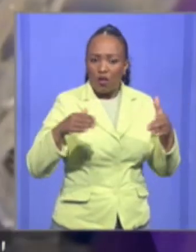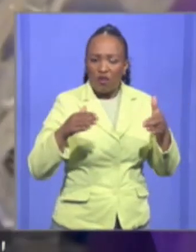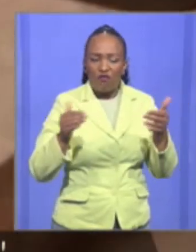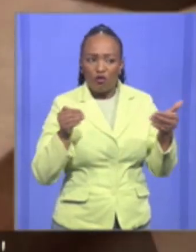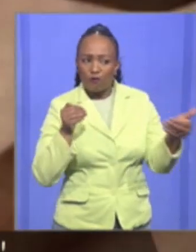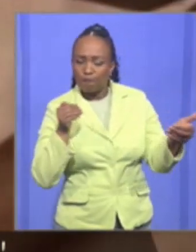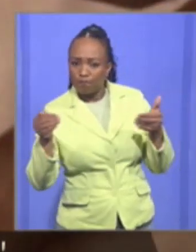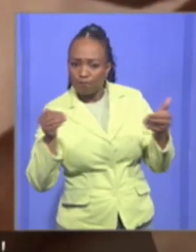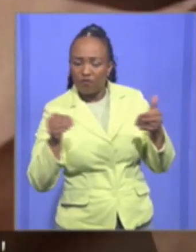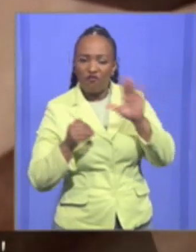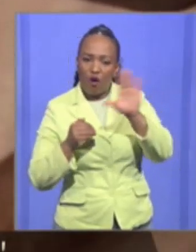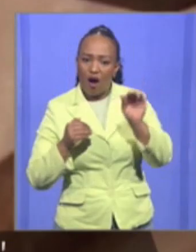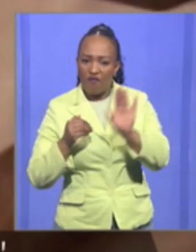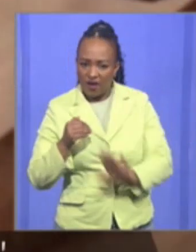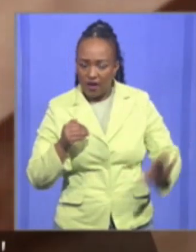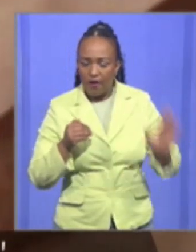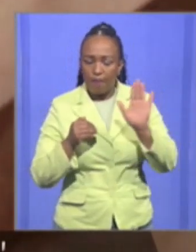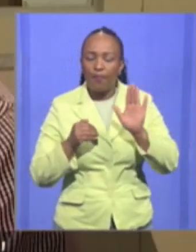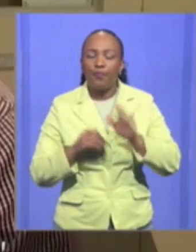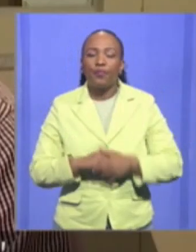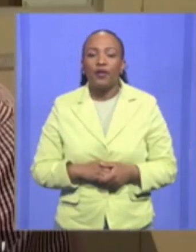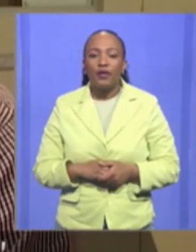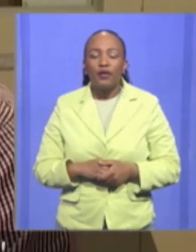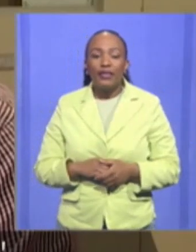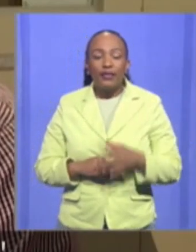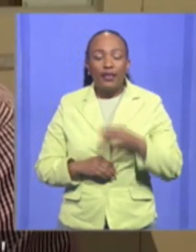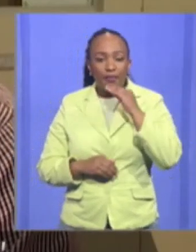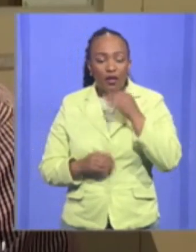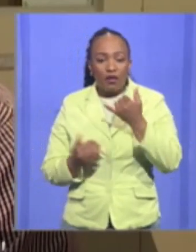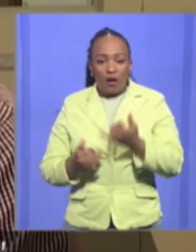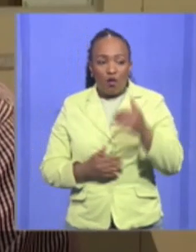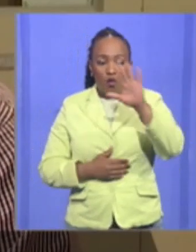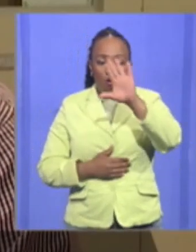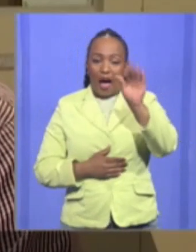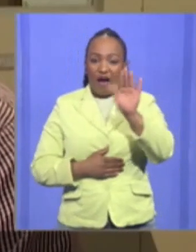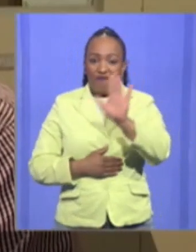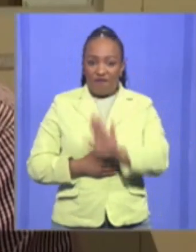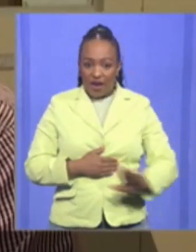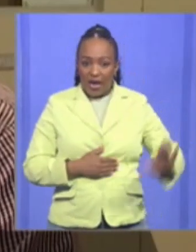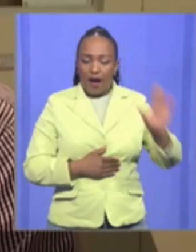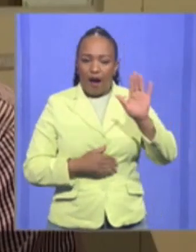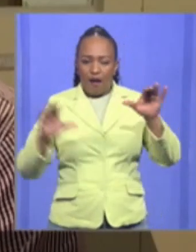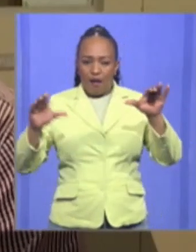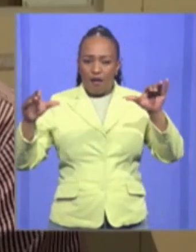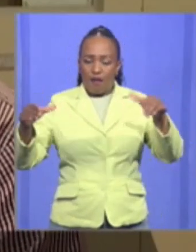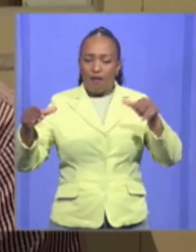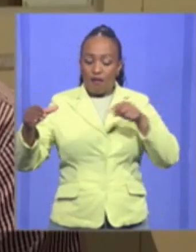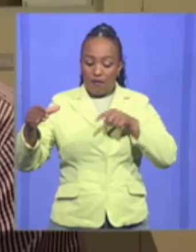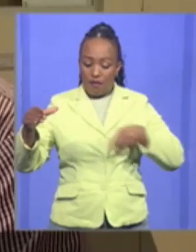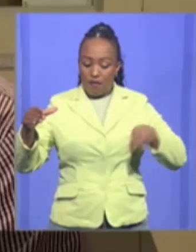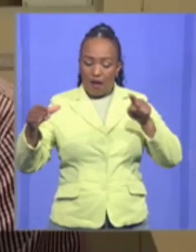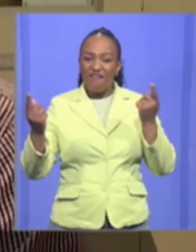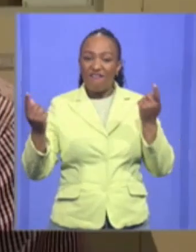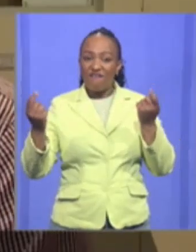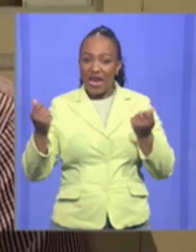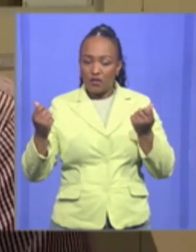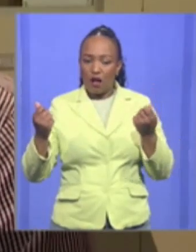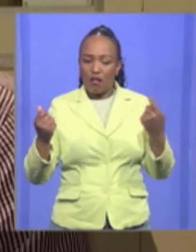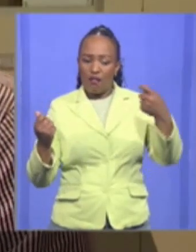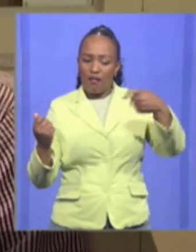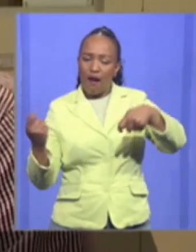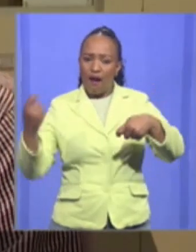means African countries committing resources, and that means financial resources. Part